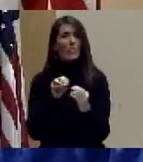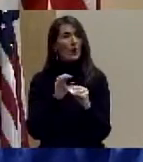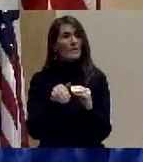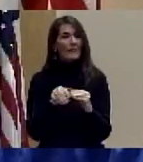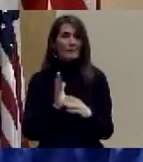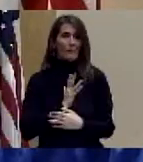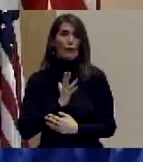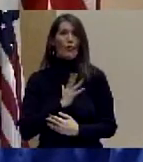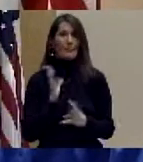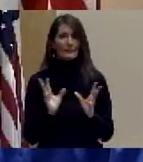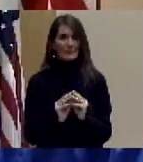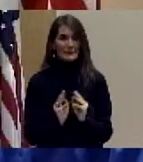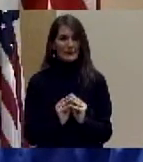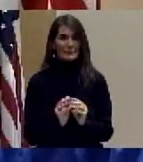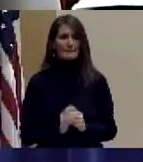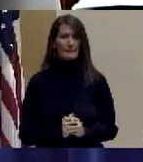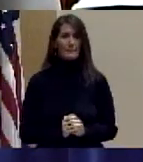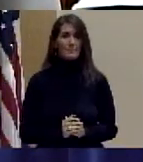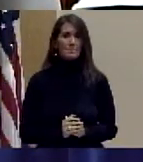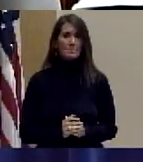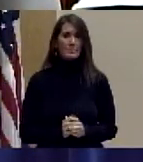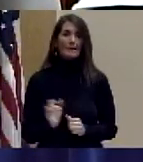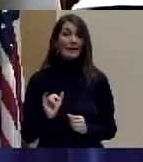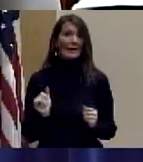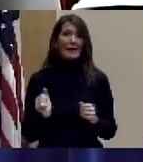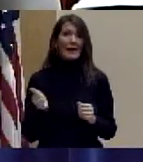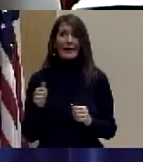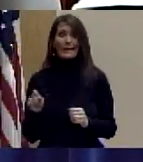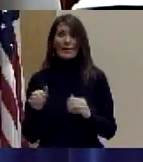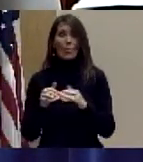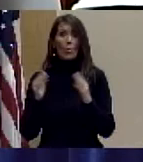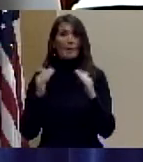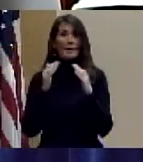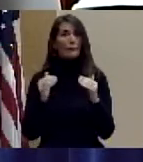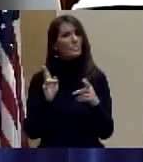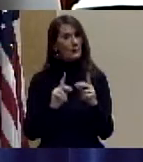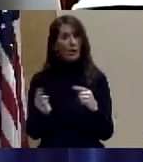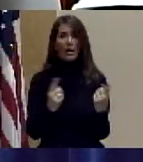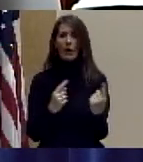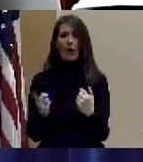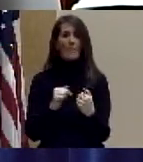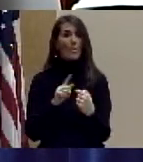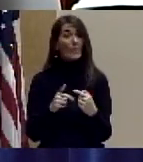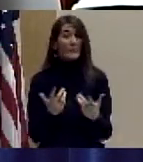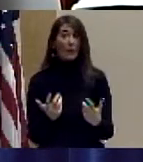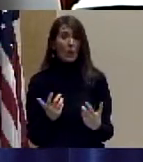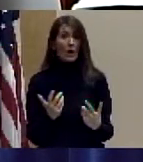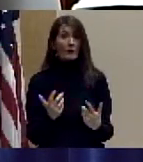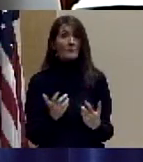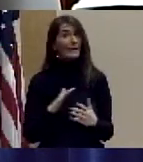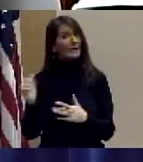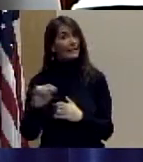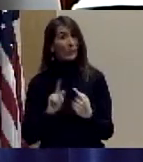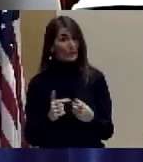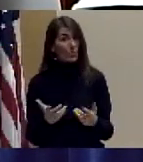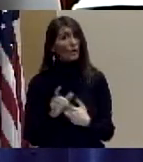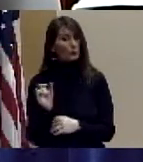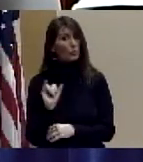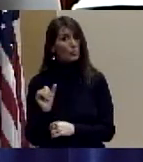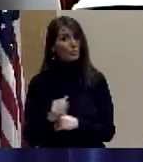formal meeting setting. Like any open house, it also allows people to come when they want and to leave when they